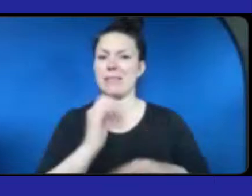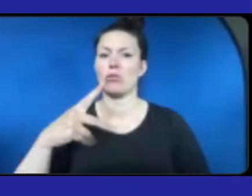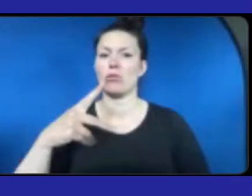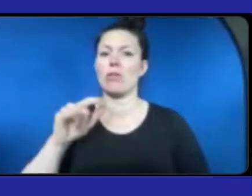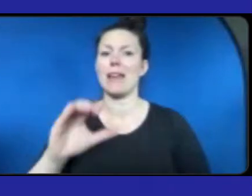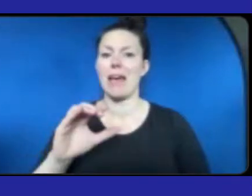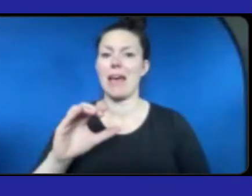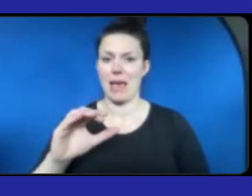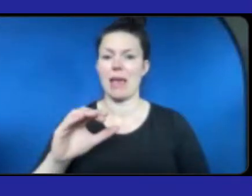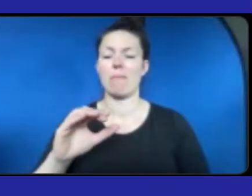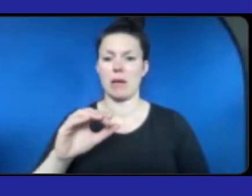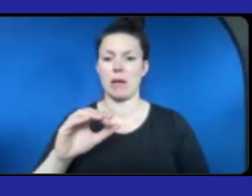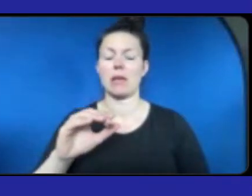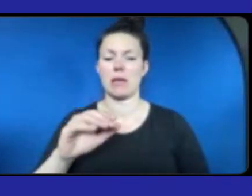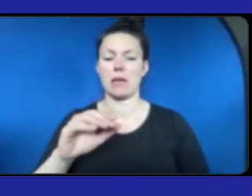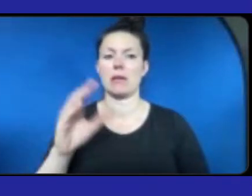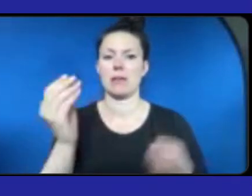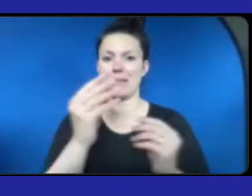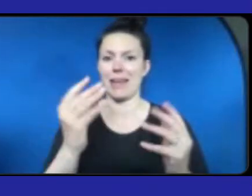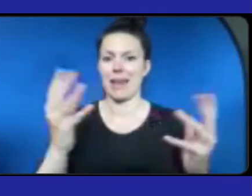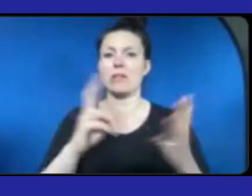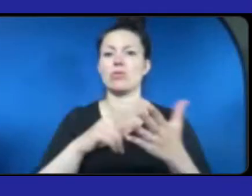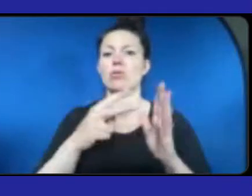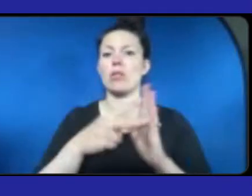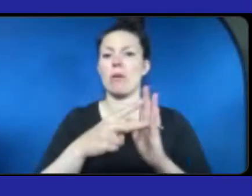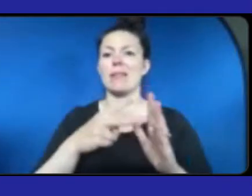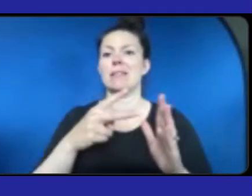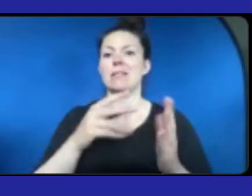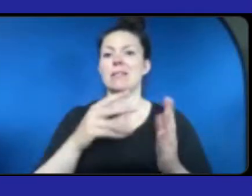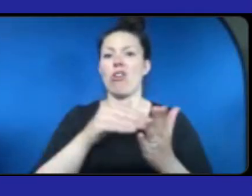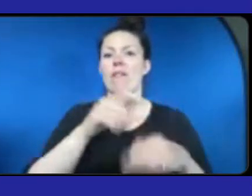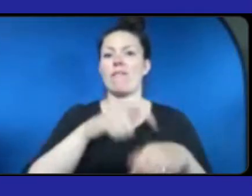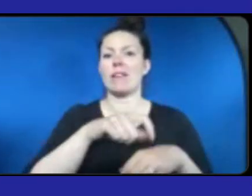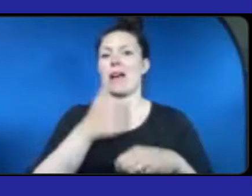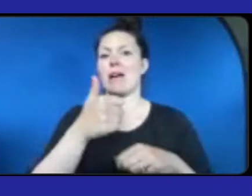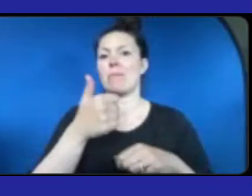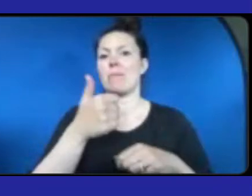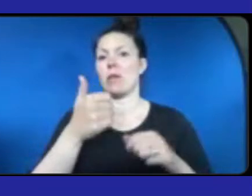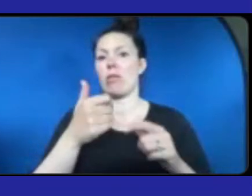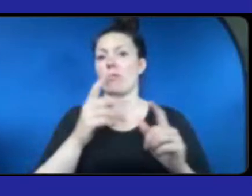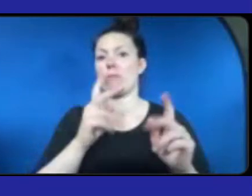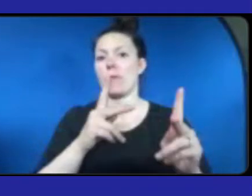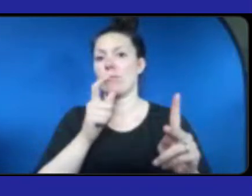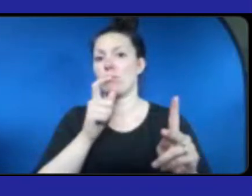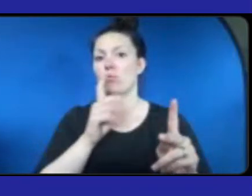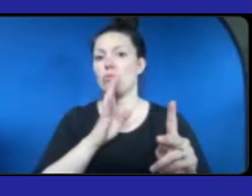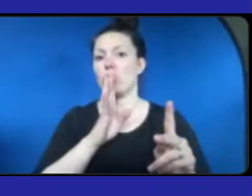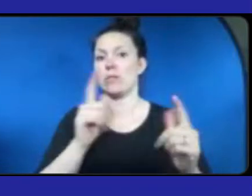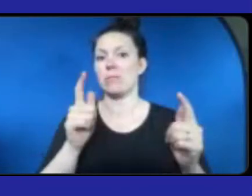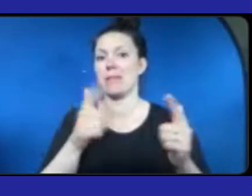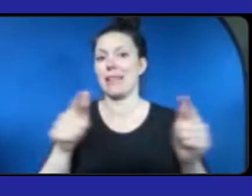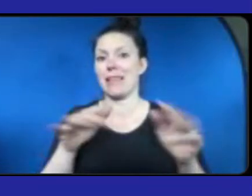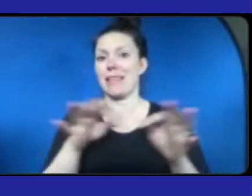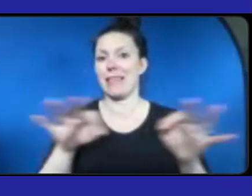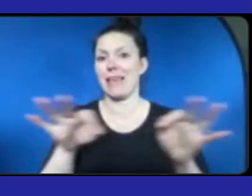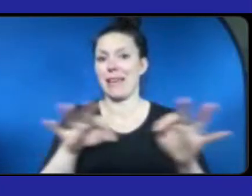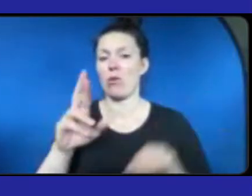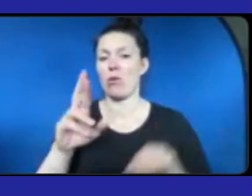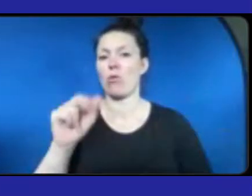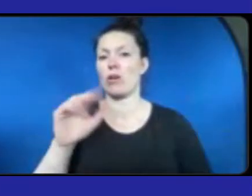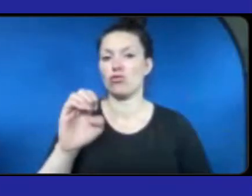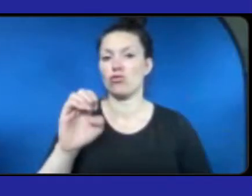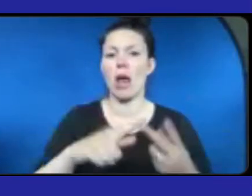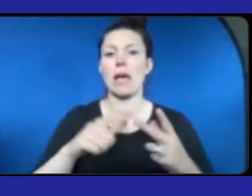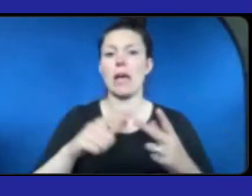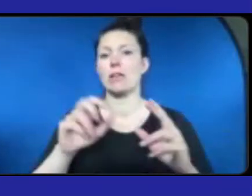language. And I'll say in particular, that's often a place as well as sort of race, where race unknown just